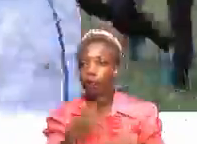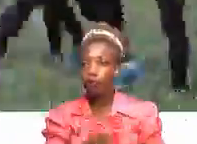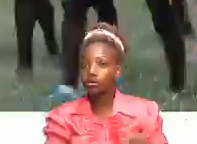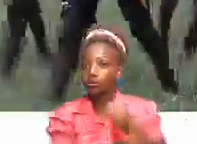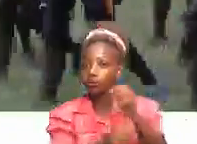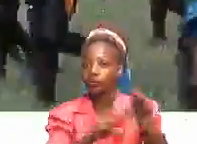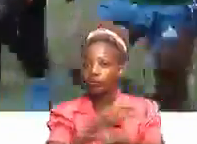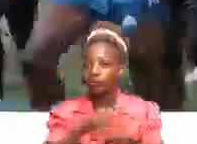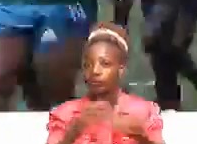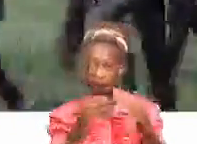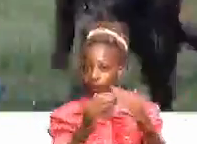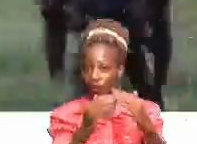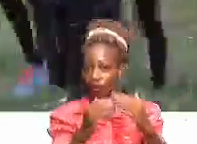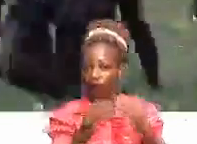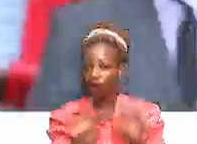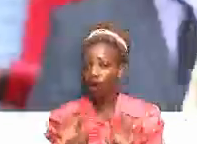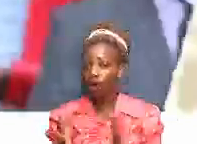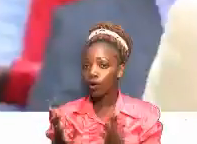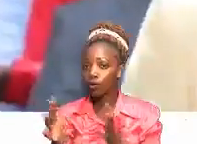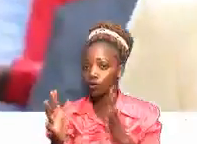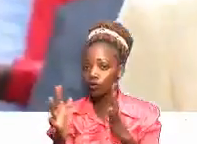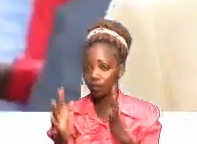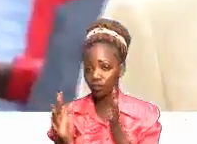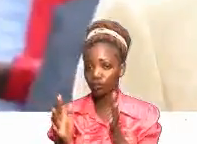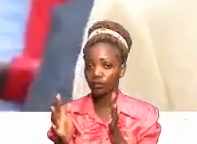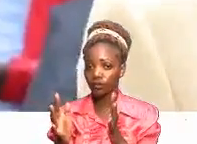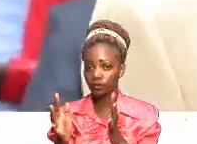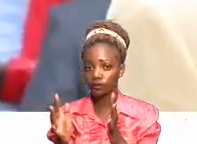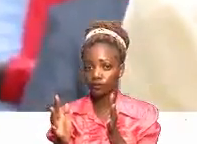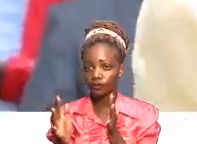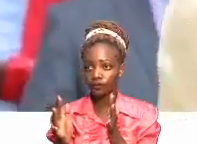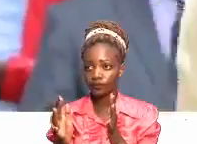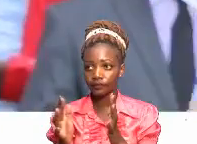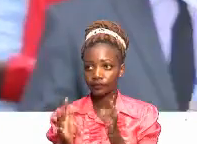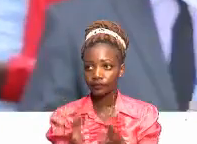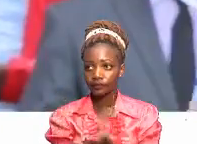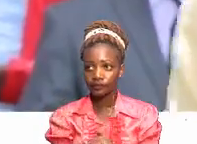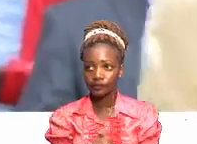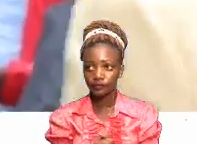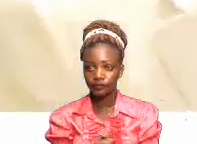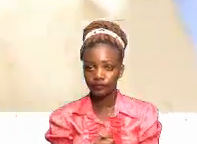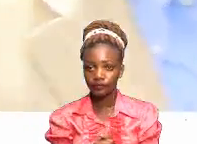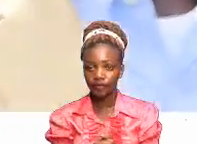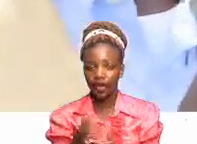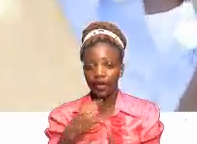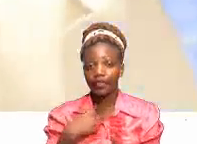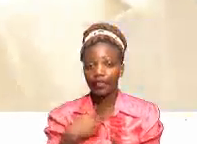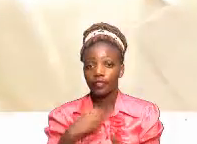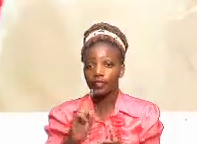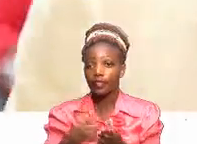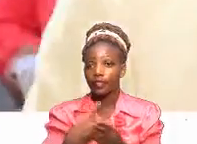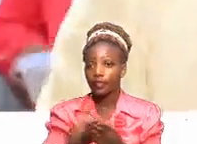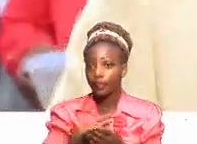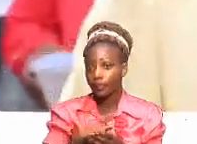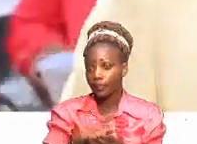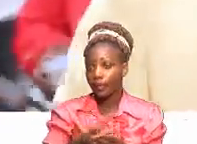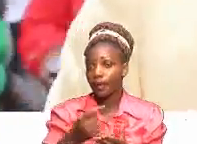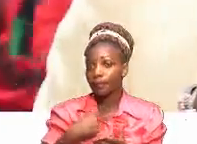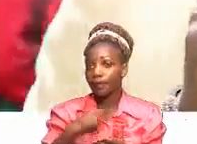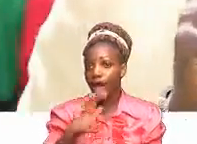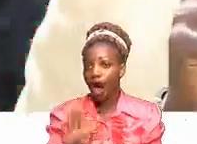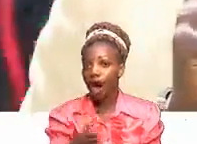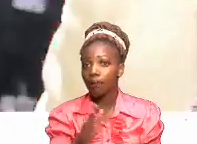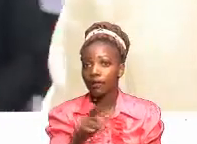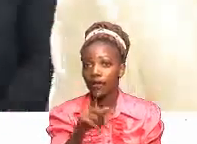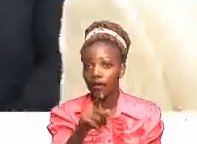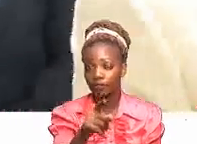be able to make the national level always. So I'm encouraging you that as you go there, you remember that you are carrying